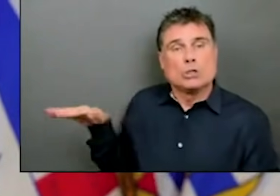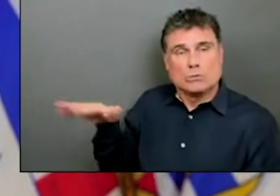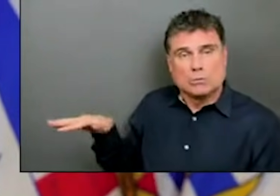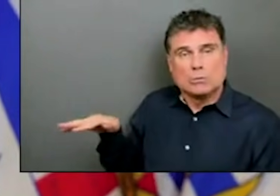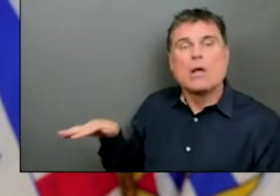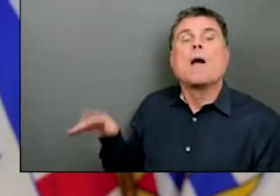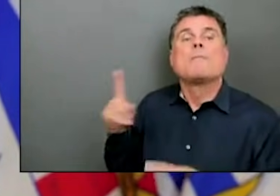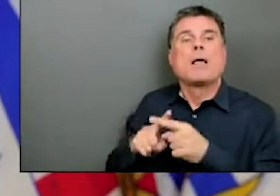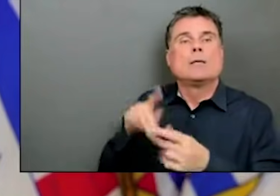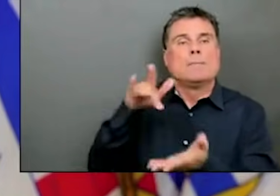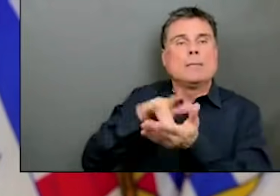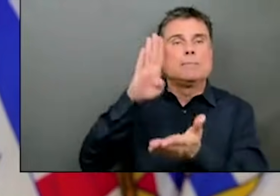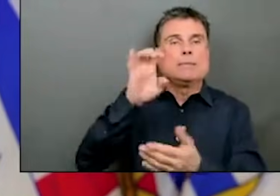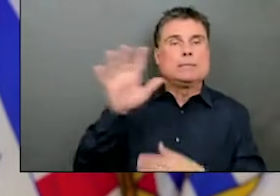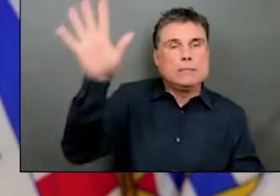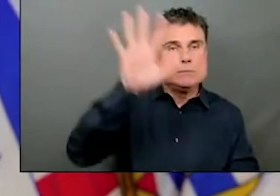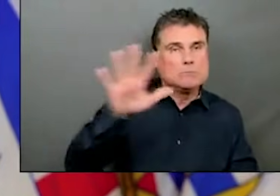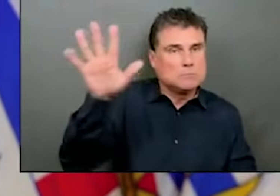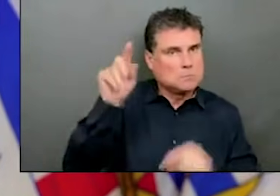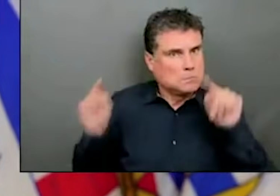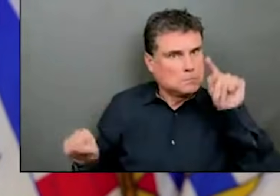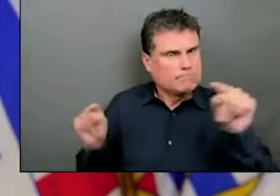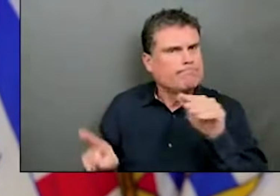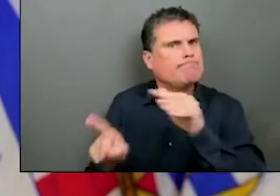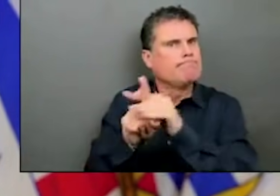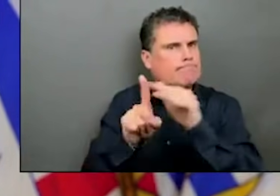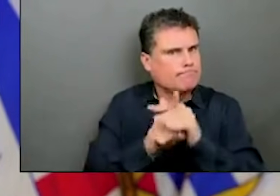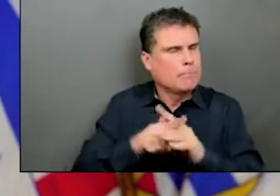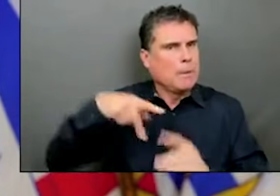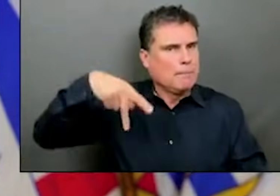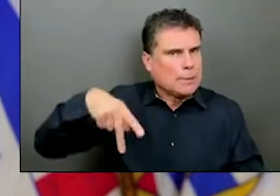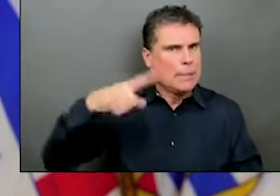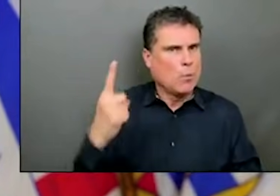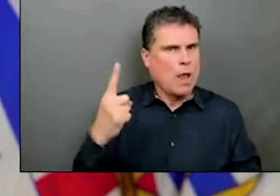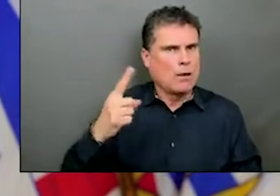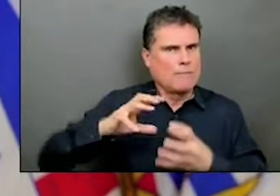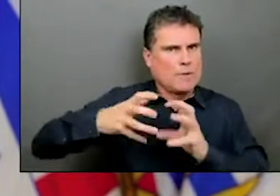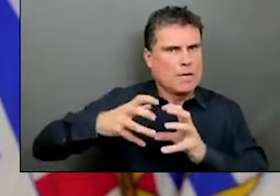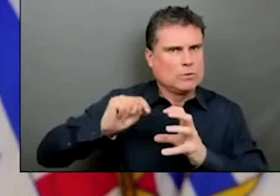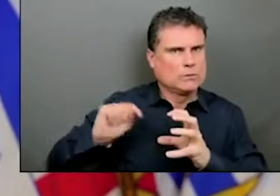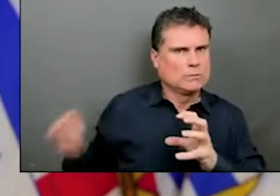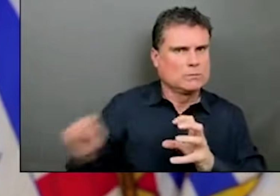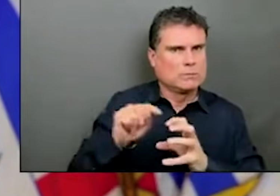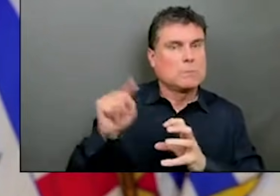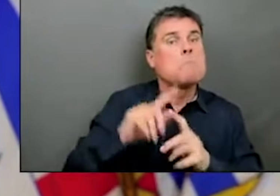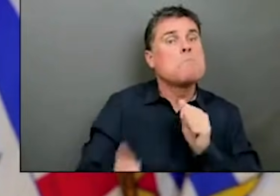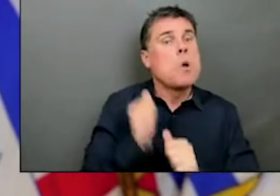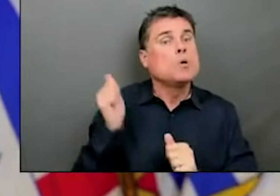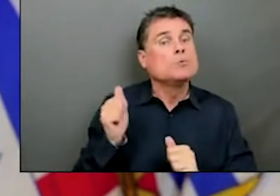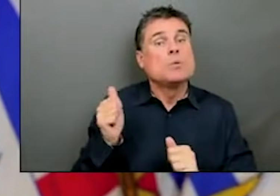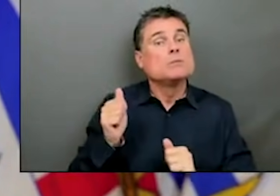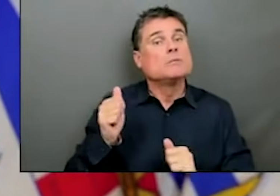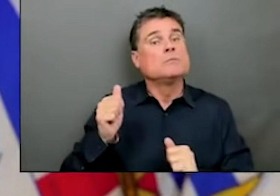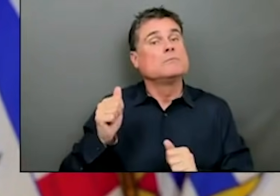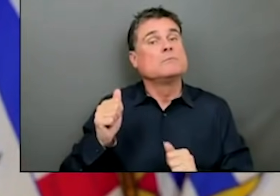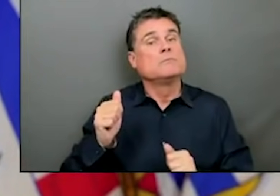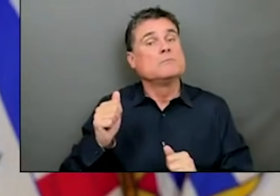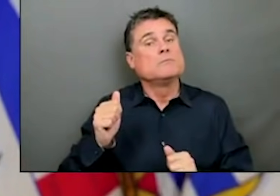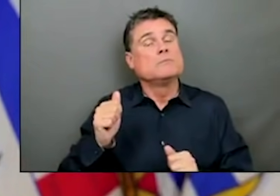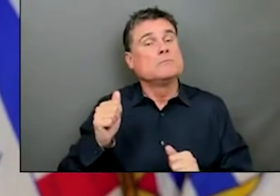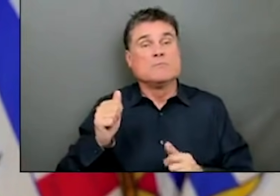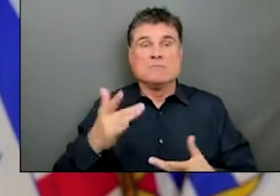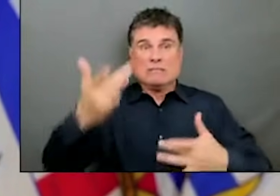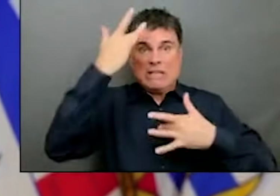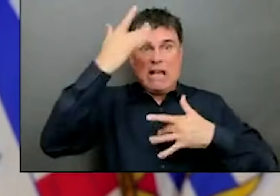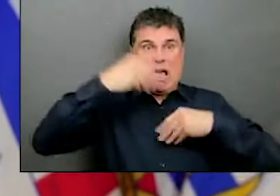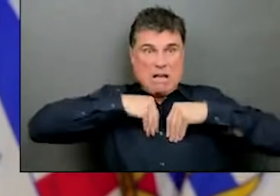are watching those very carefully. Most of those are no longer active cases. There was a large cluster in